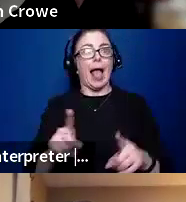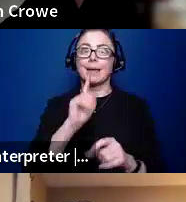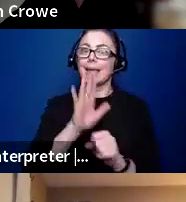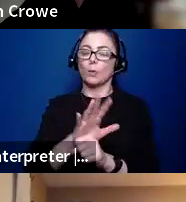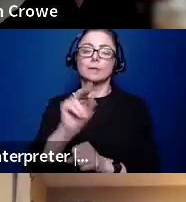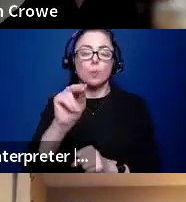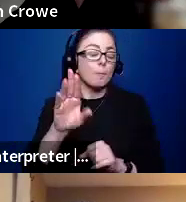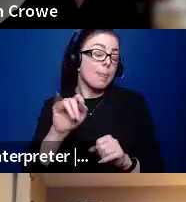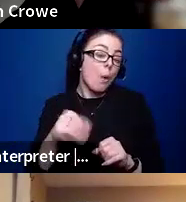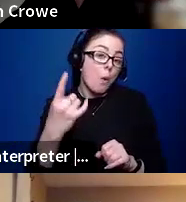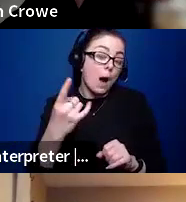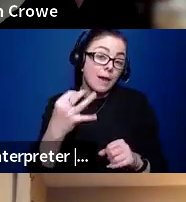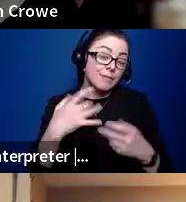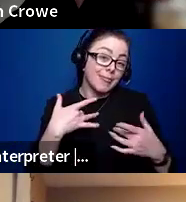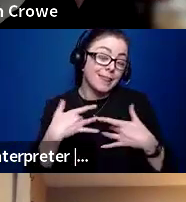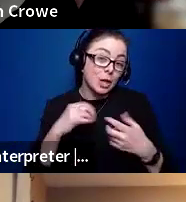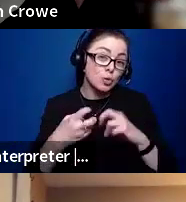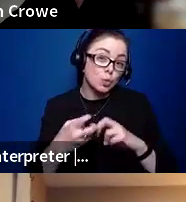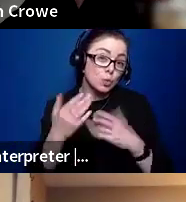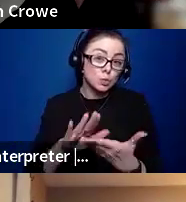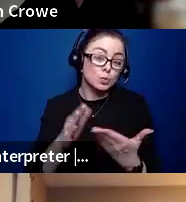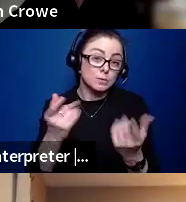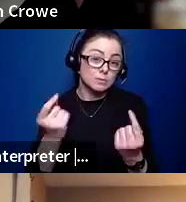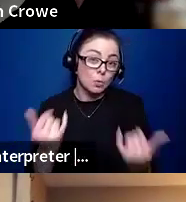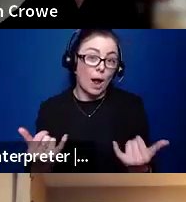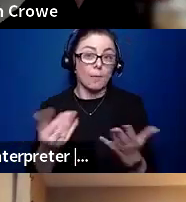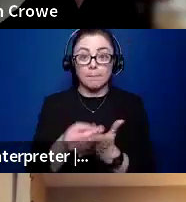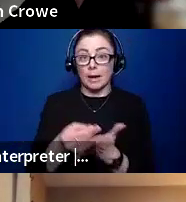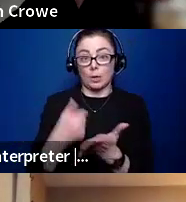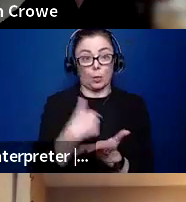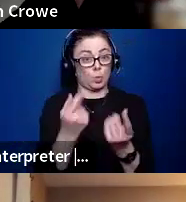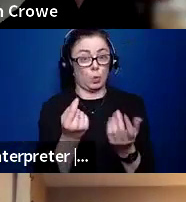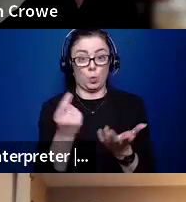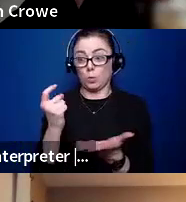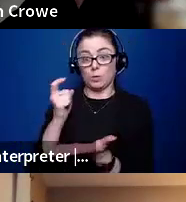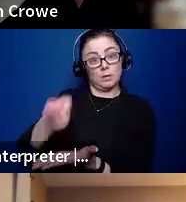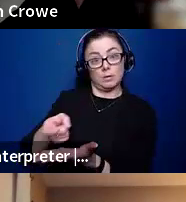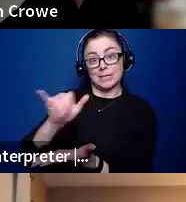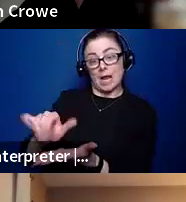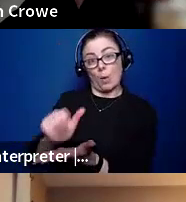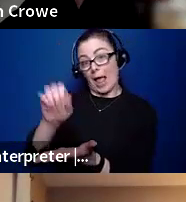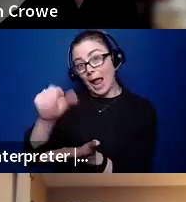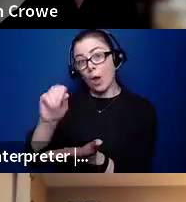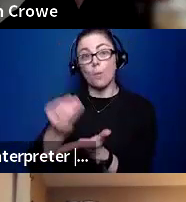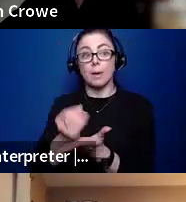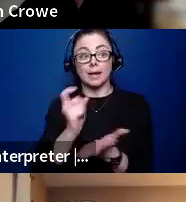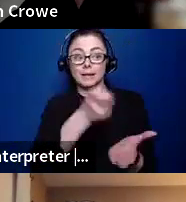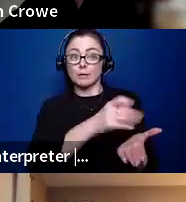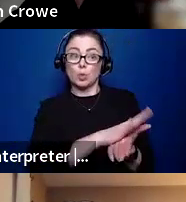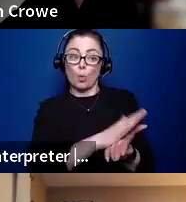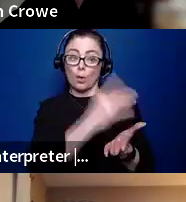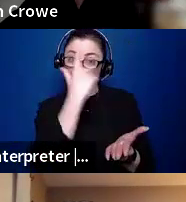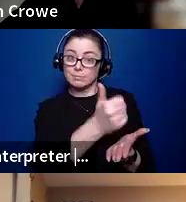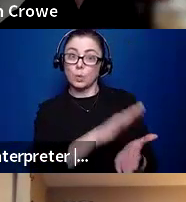is what to do with that money, and should it stay with the AEAs or should you give schools choices? The other one